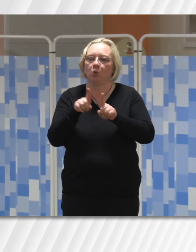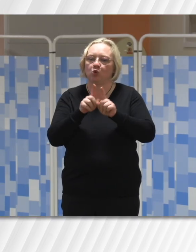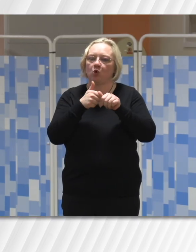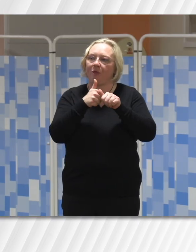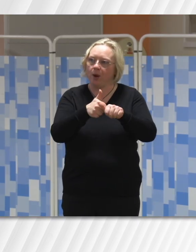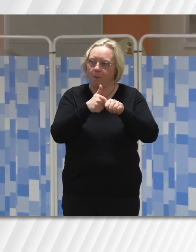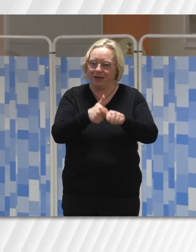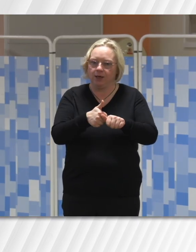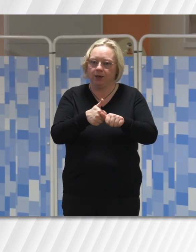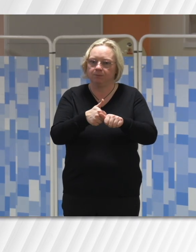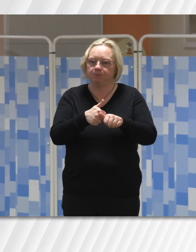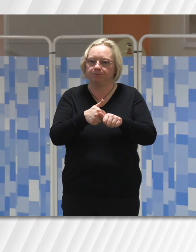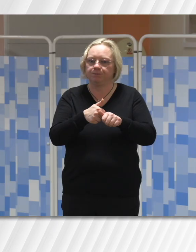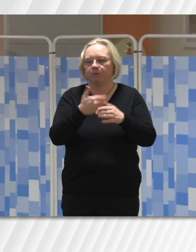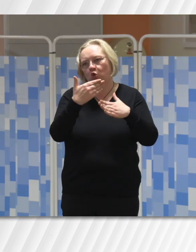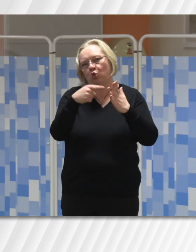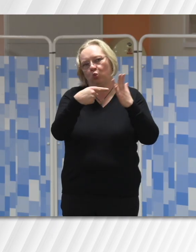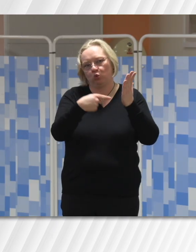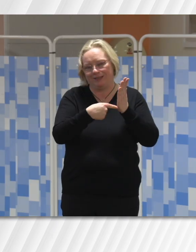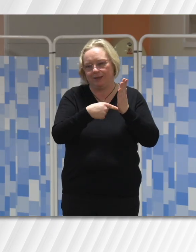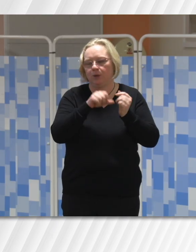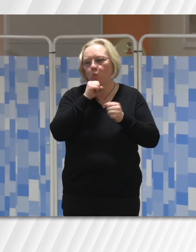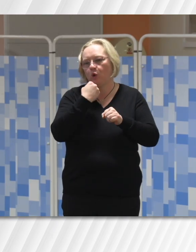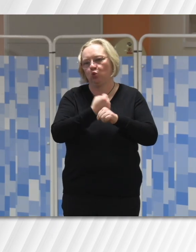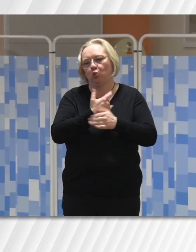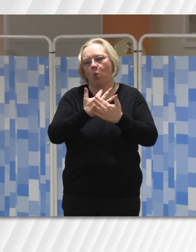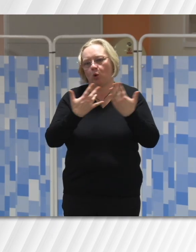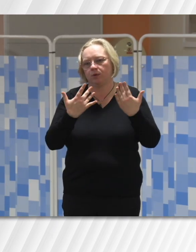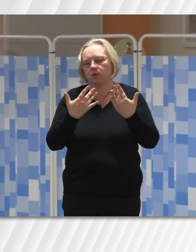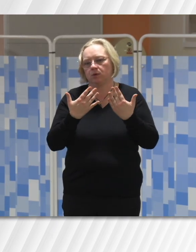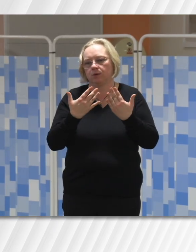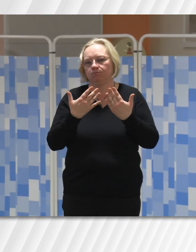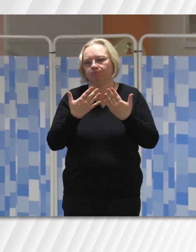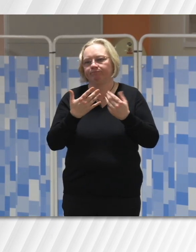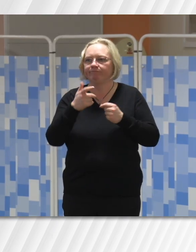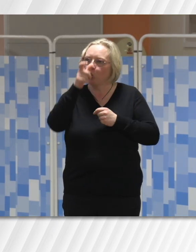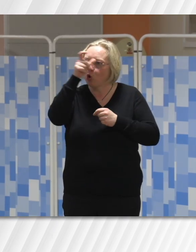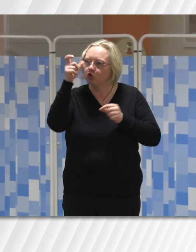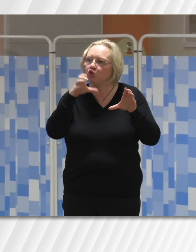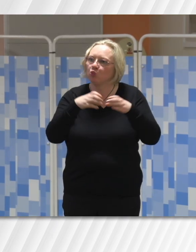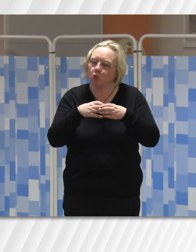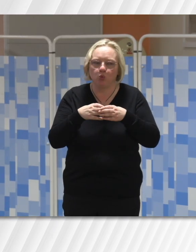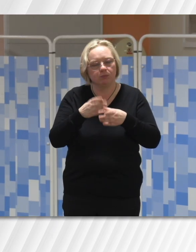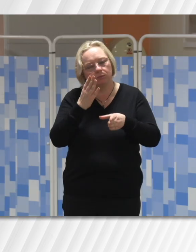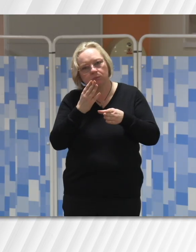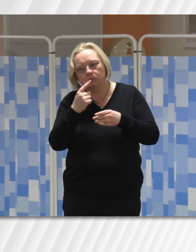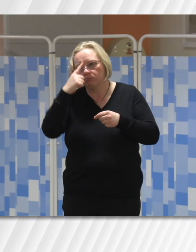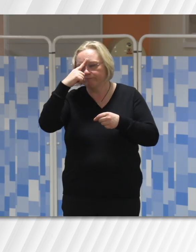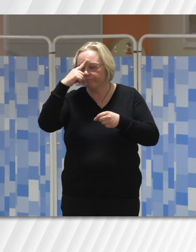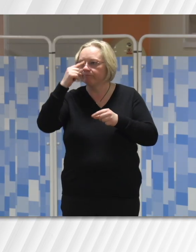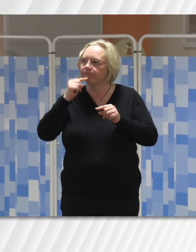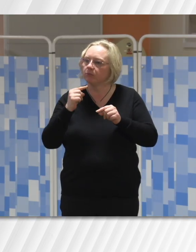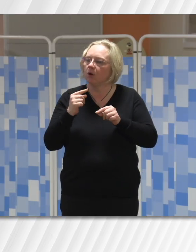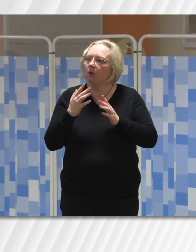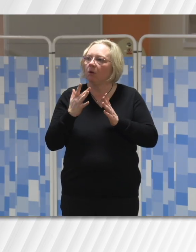therapy. So the occupational therapists do a lot of cognition groups and things like that, and support